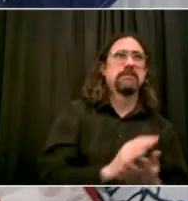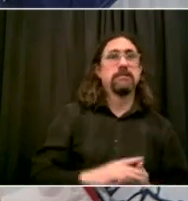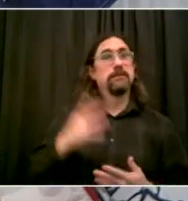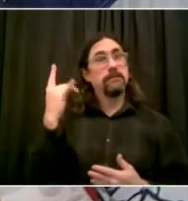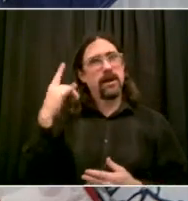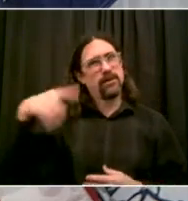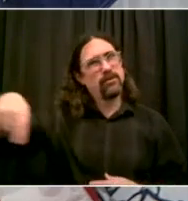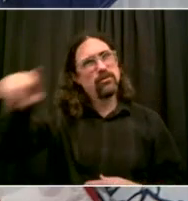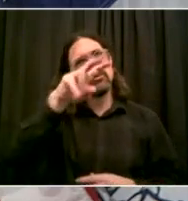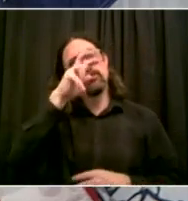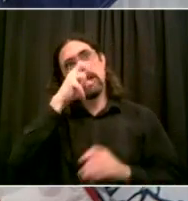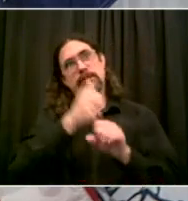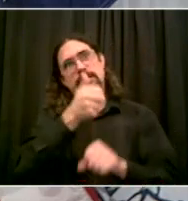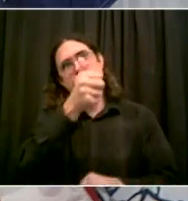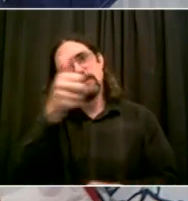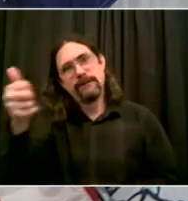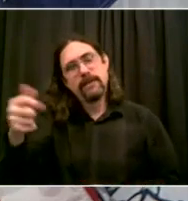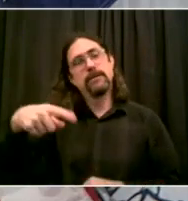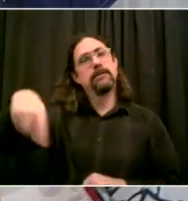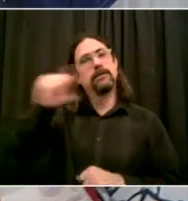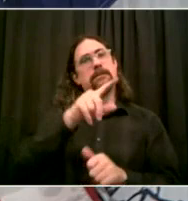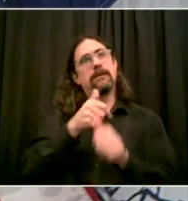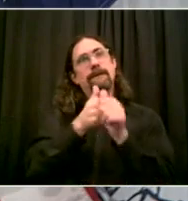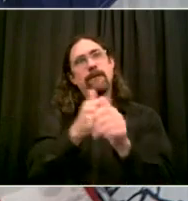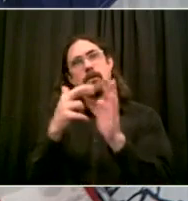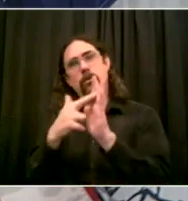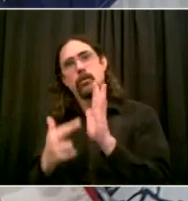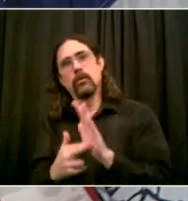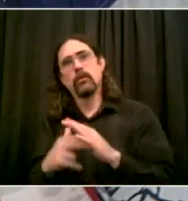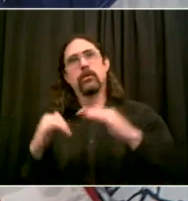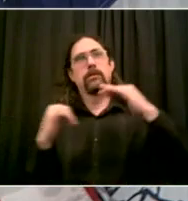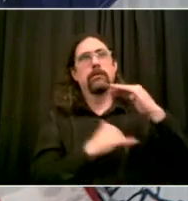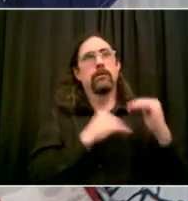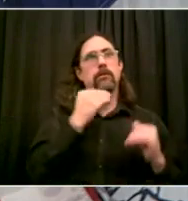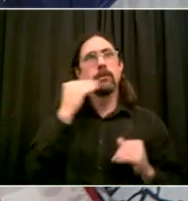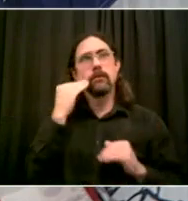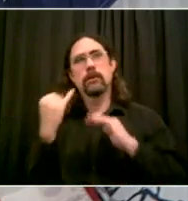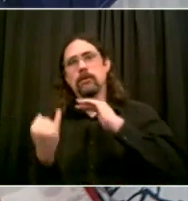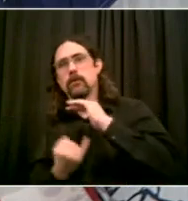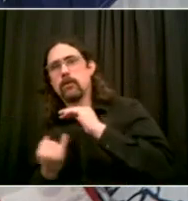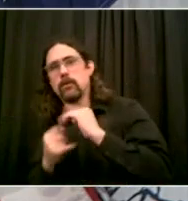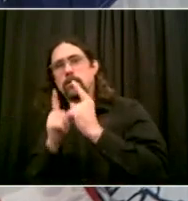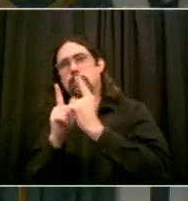changes, and you fought back the disease. We did it before. We need to do it again right now. Thank you, everyone.